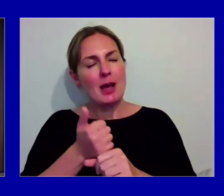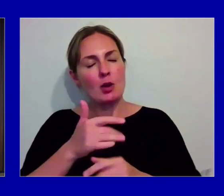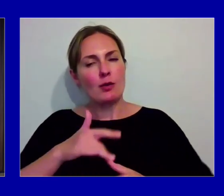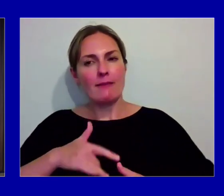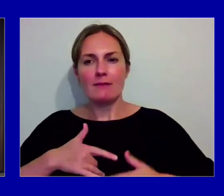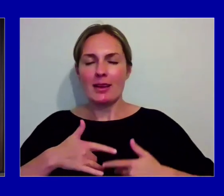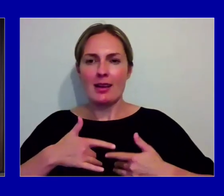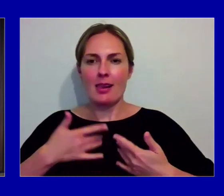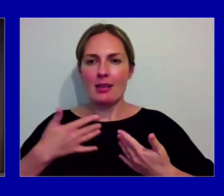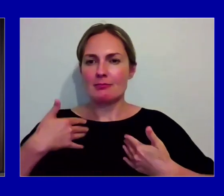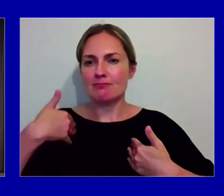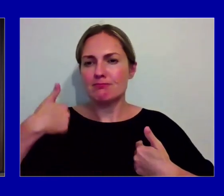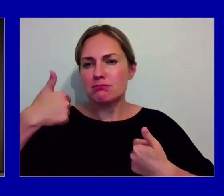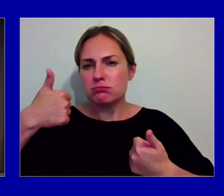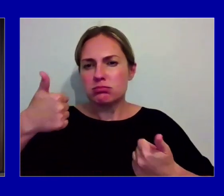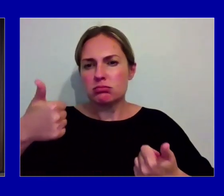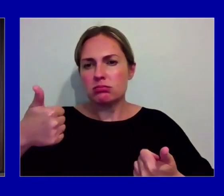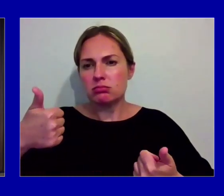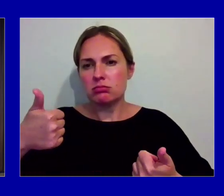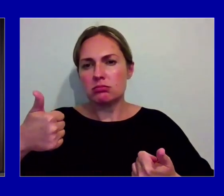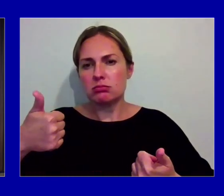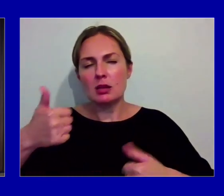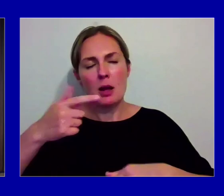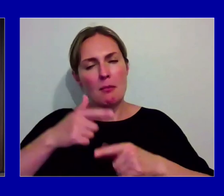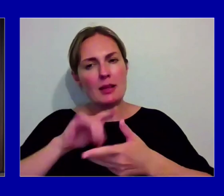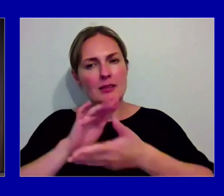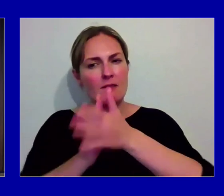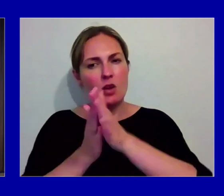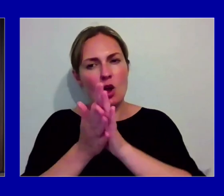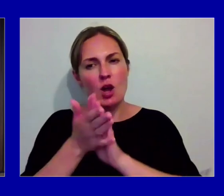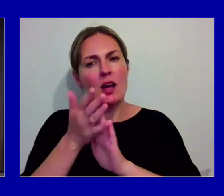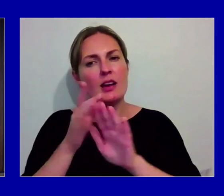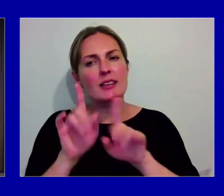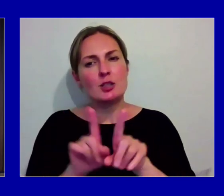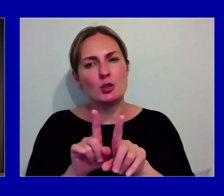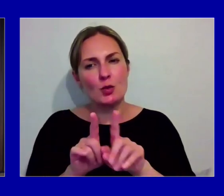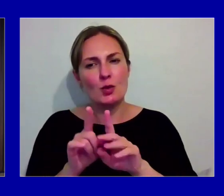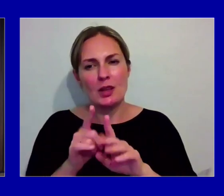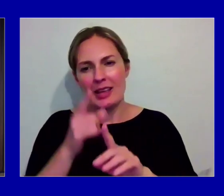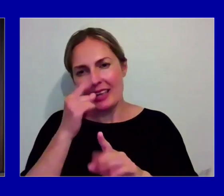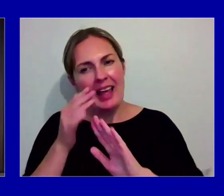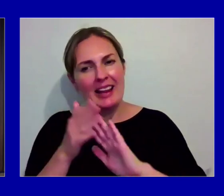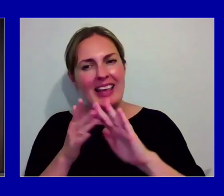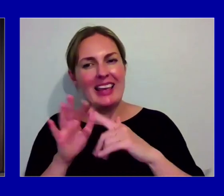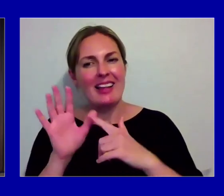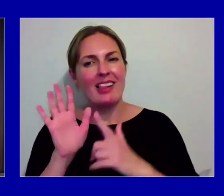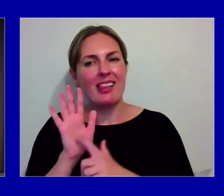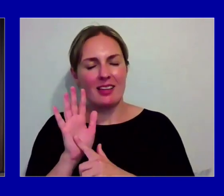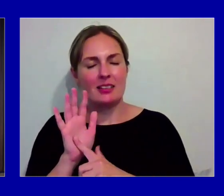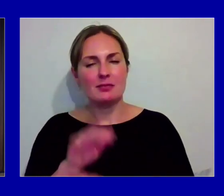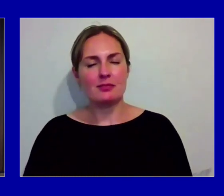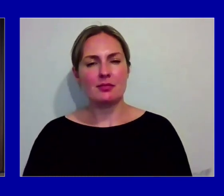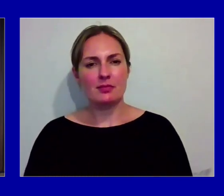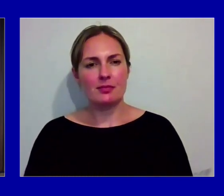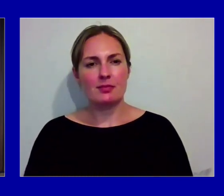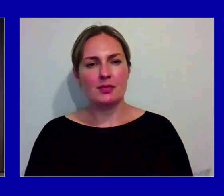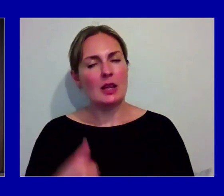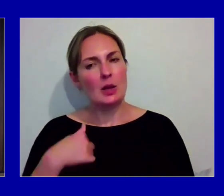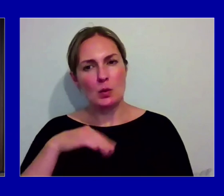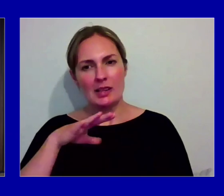uh, so is the fire. Um, and we need to respect that, um,